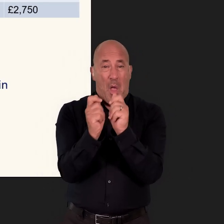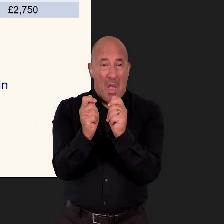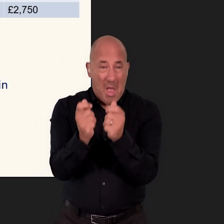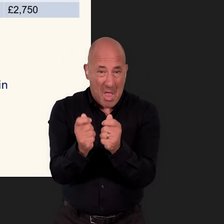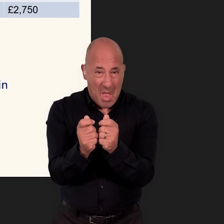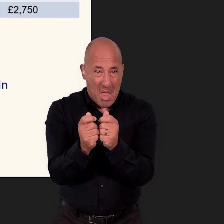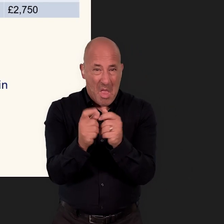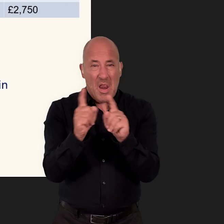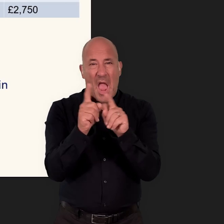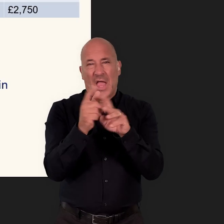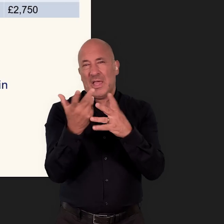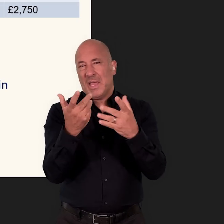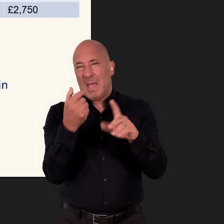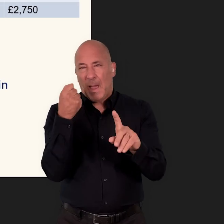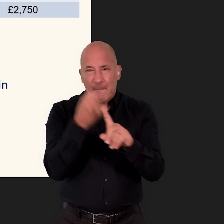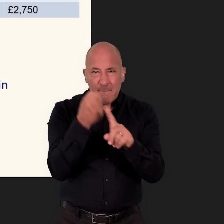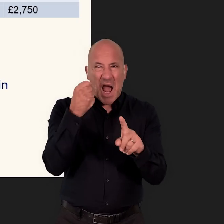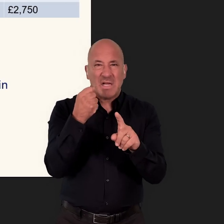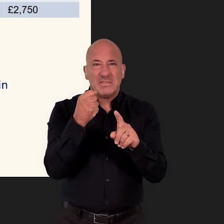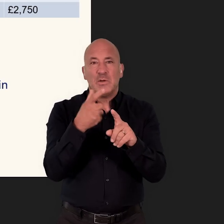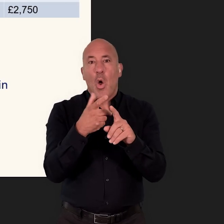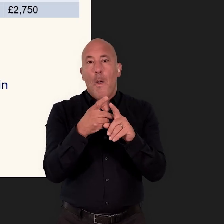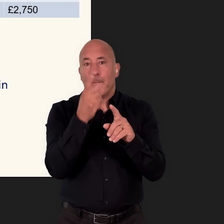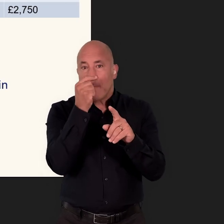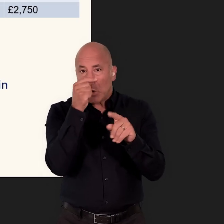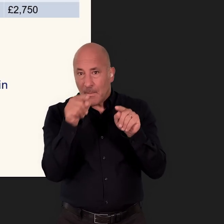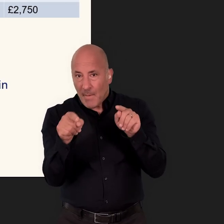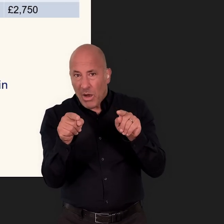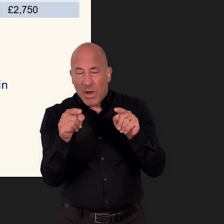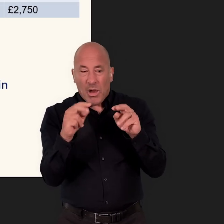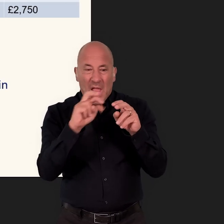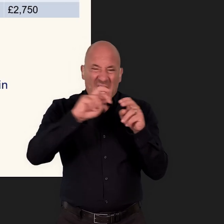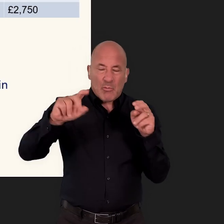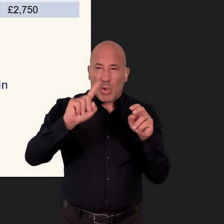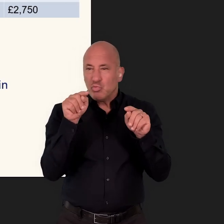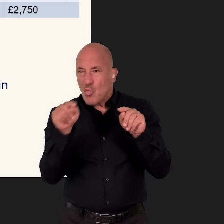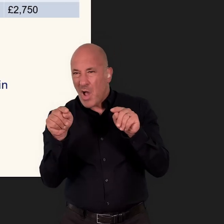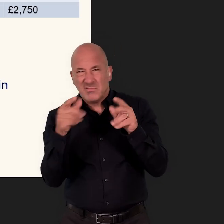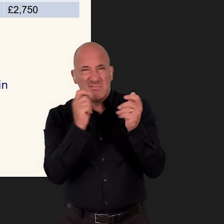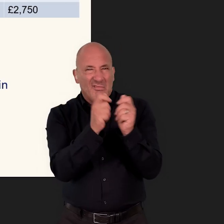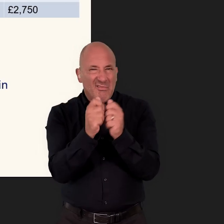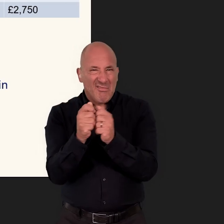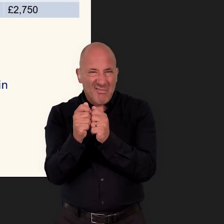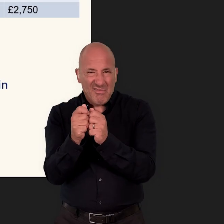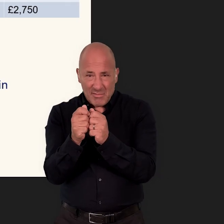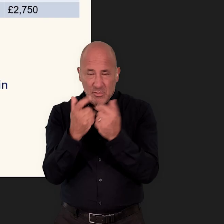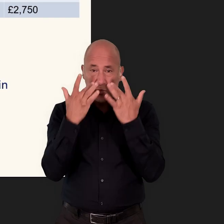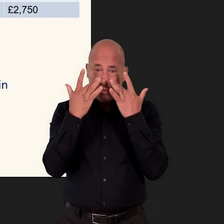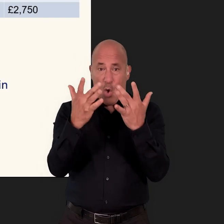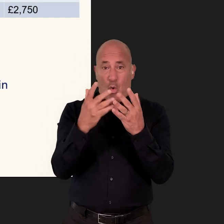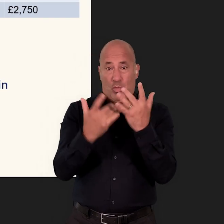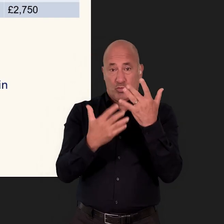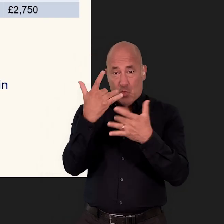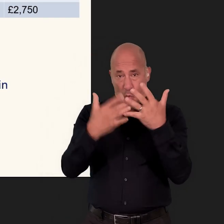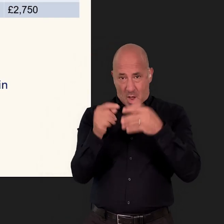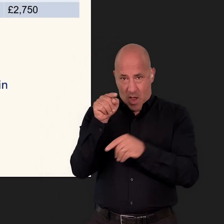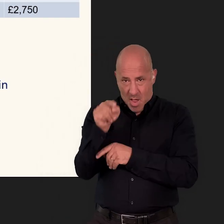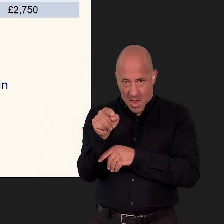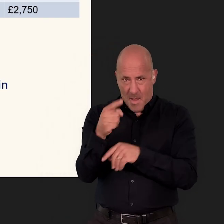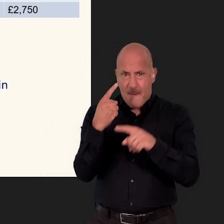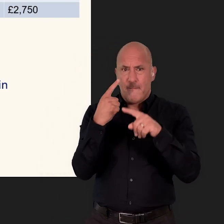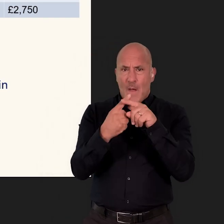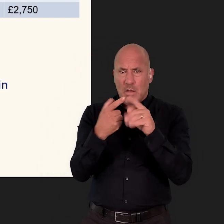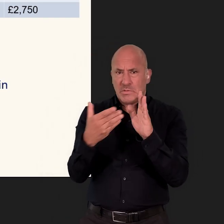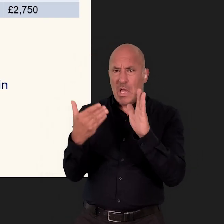type of scoring system, usually a variation on impact plus likelihood equals total, to show the initial